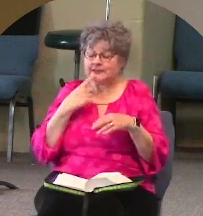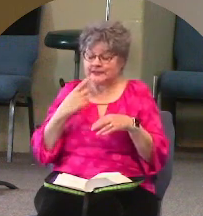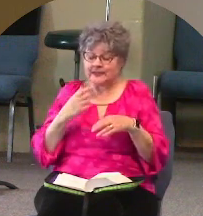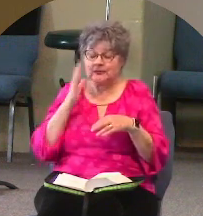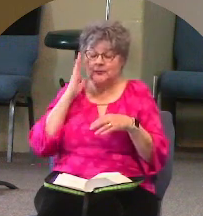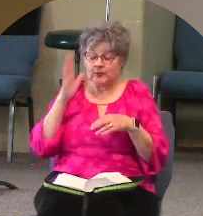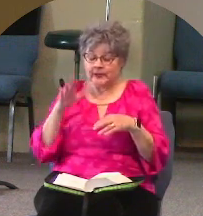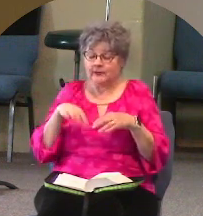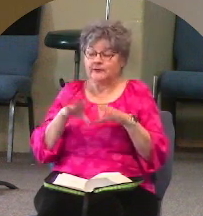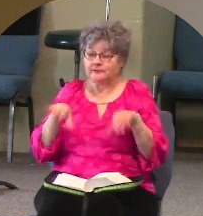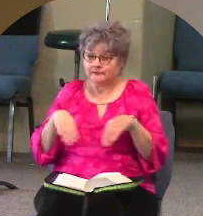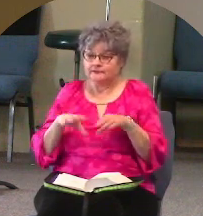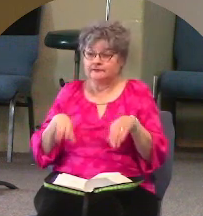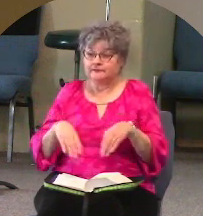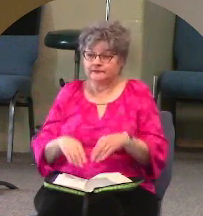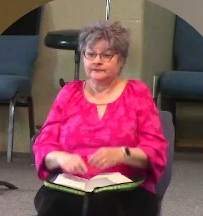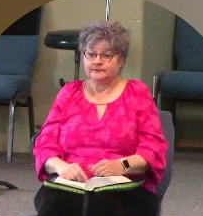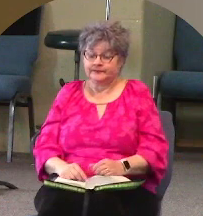to accomplish.